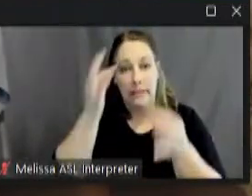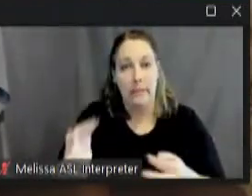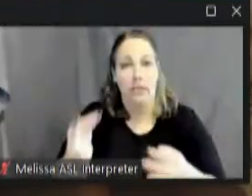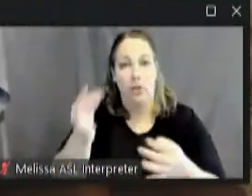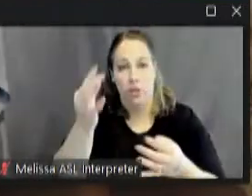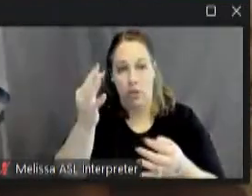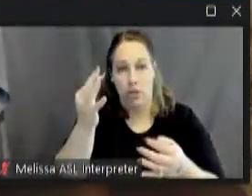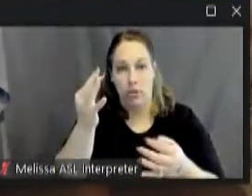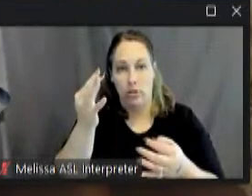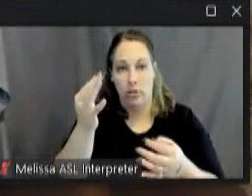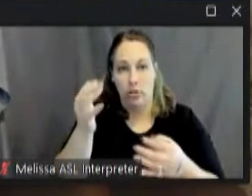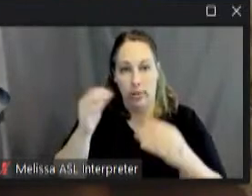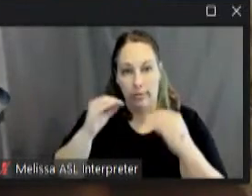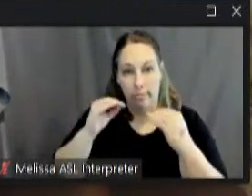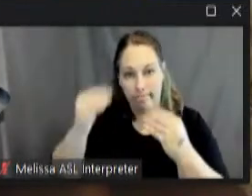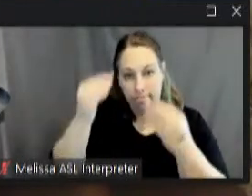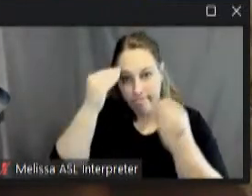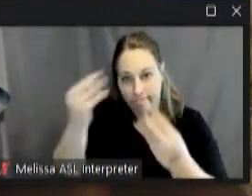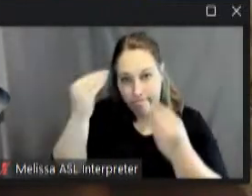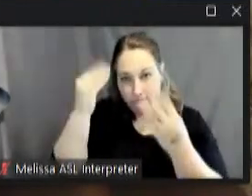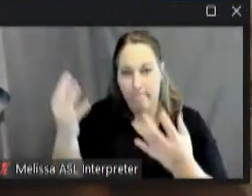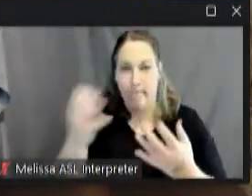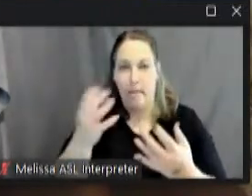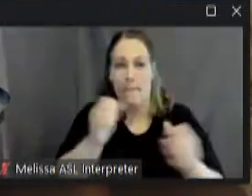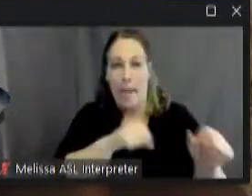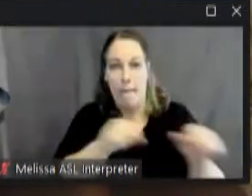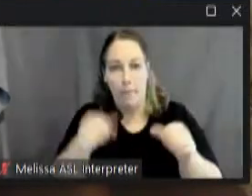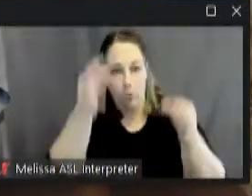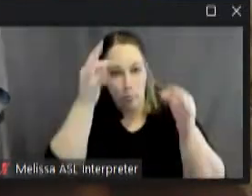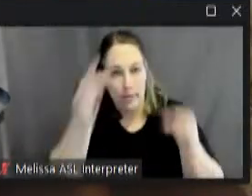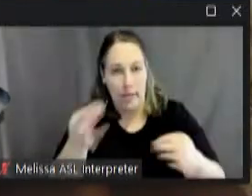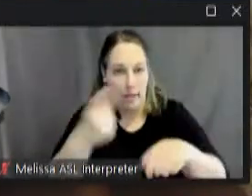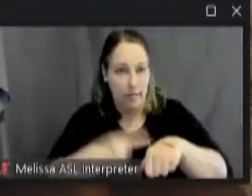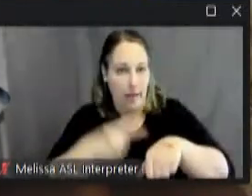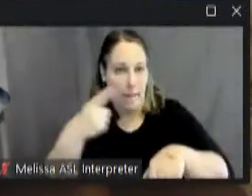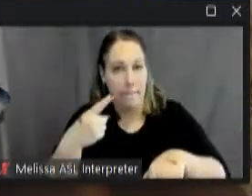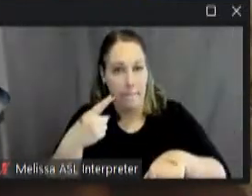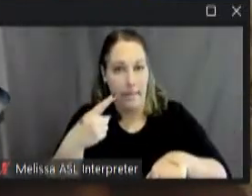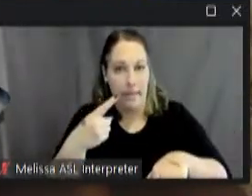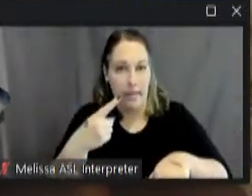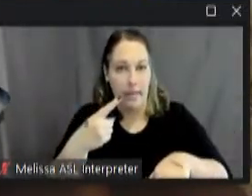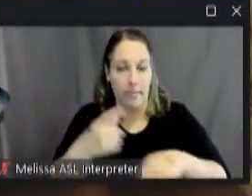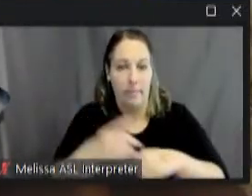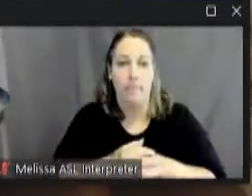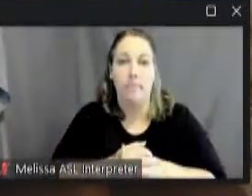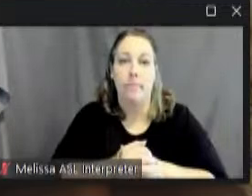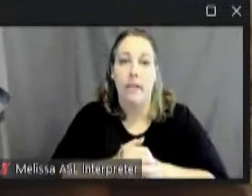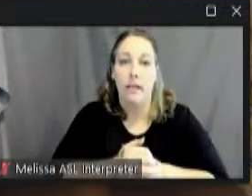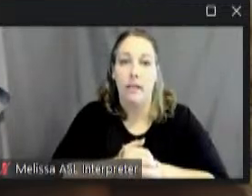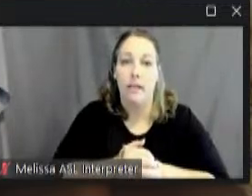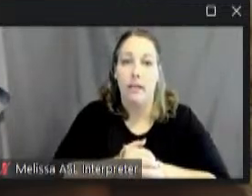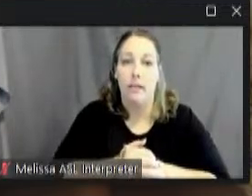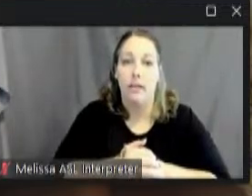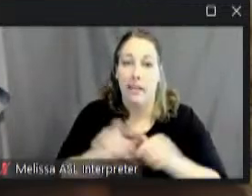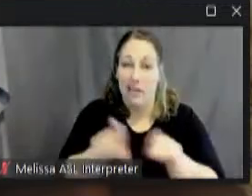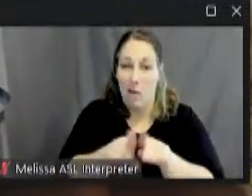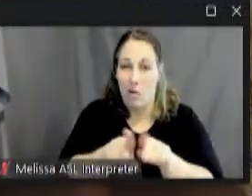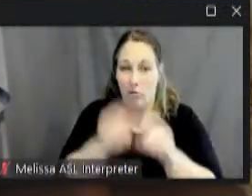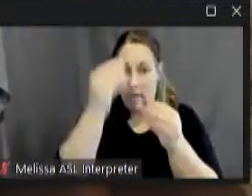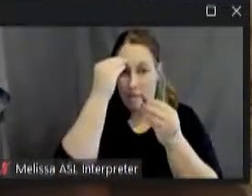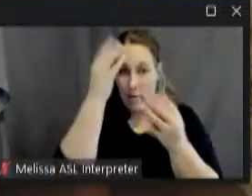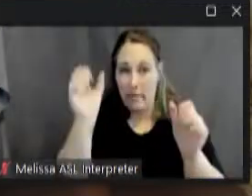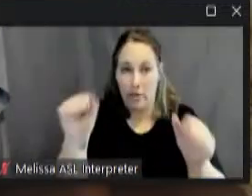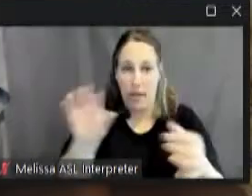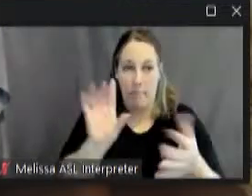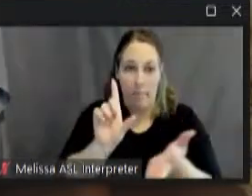in a more timely way, and that information can be publicized far and